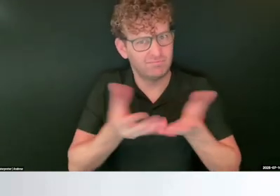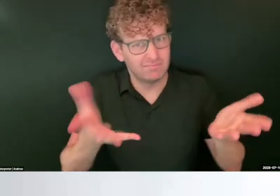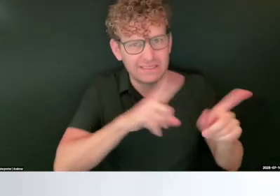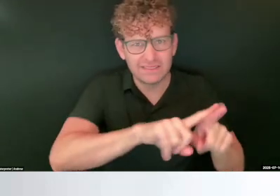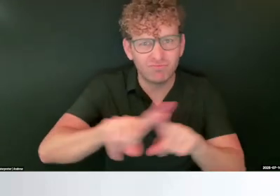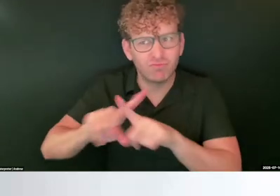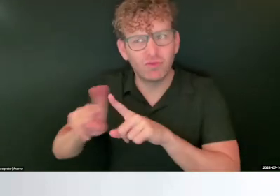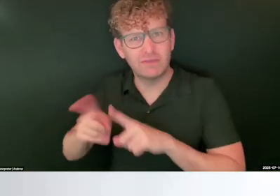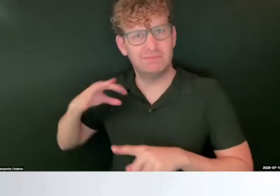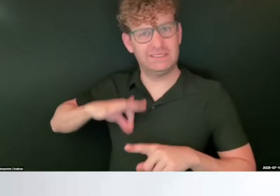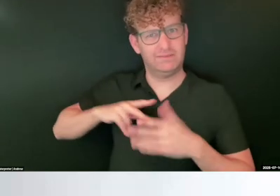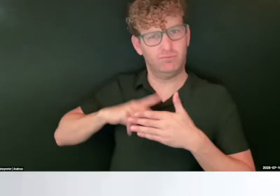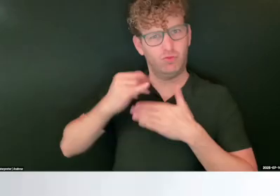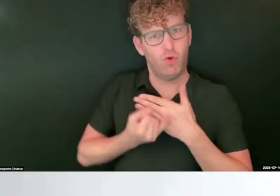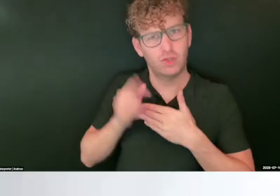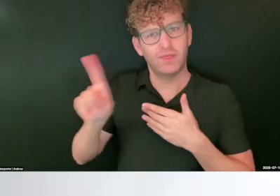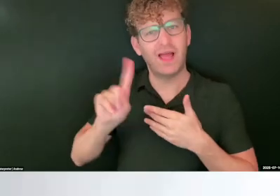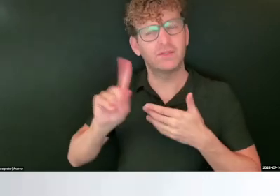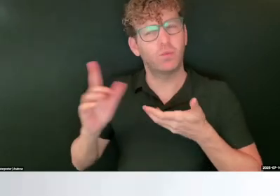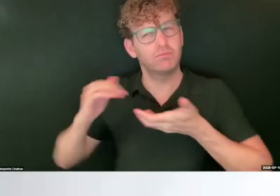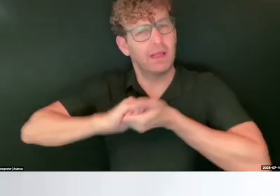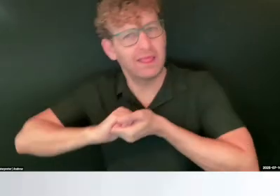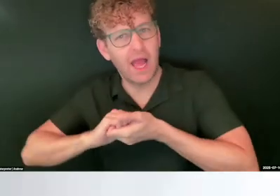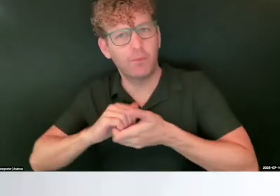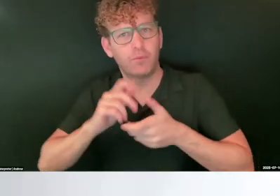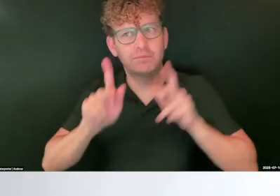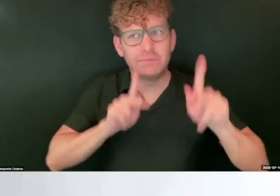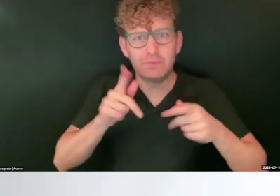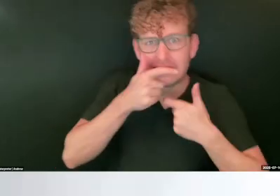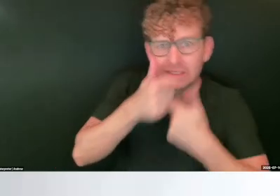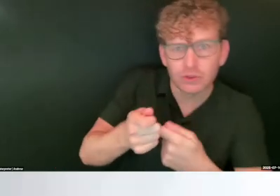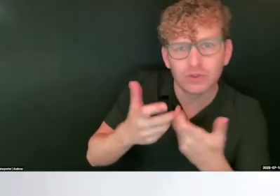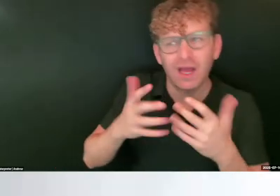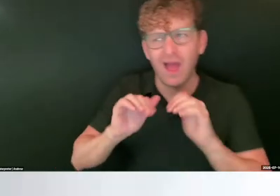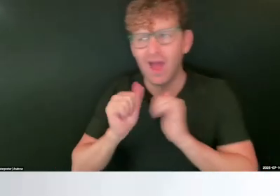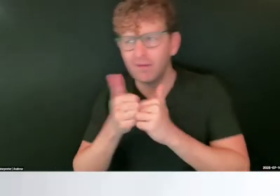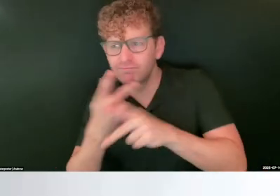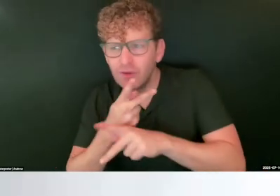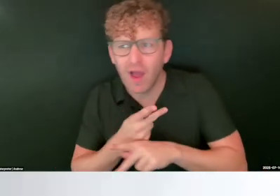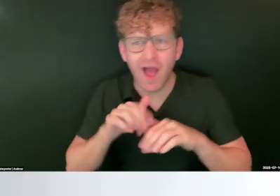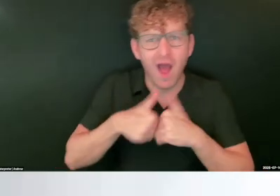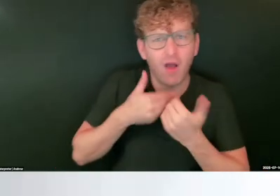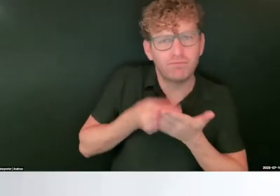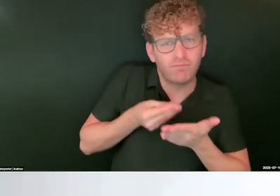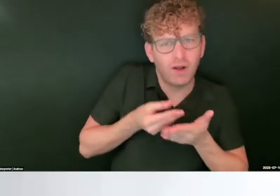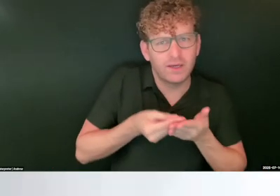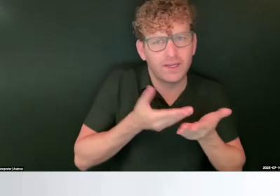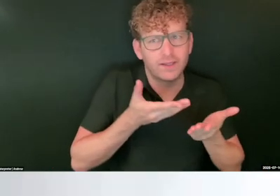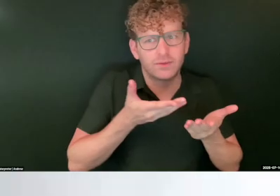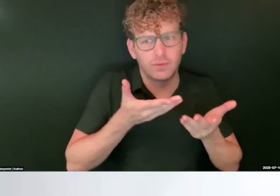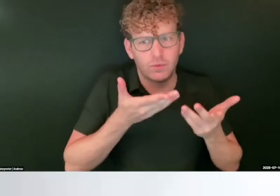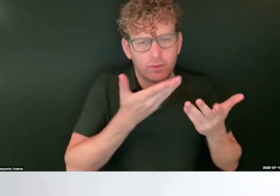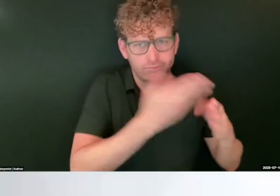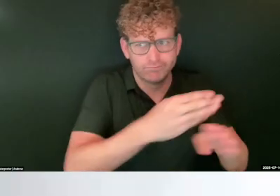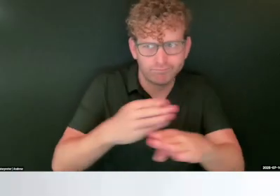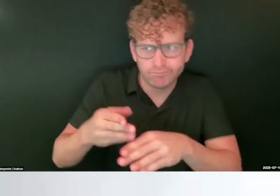projects, that's where we collaborate with you and other interested parties on how these funds should be allocated. Lastly, the plan is a way for